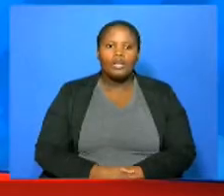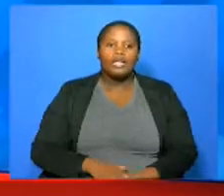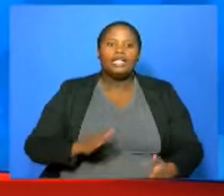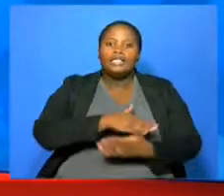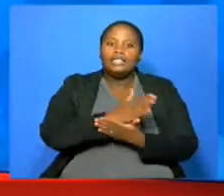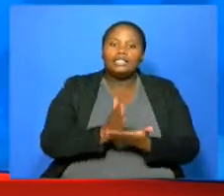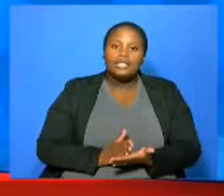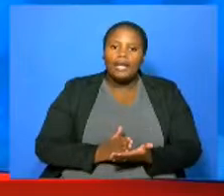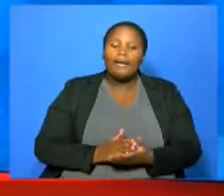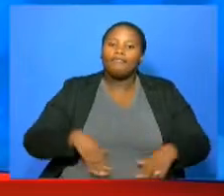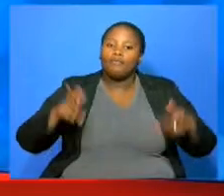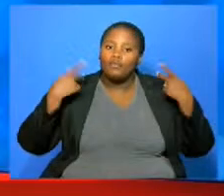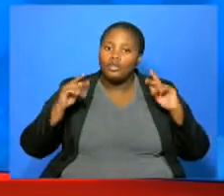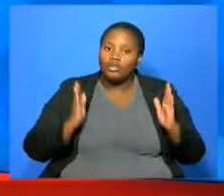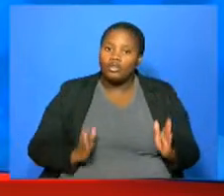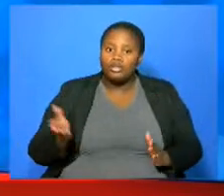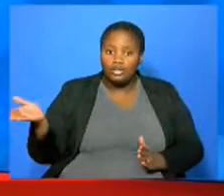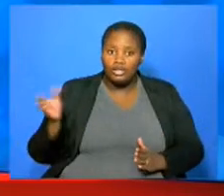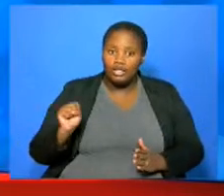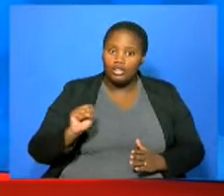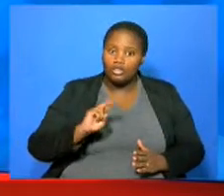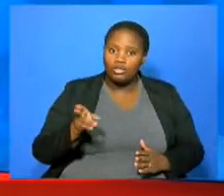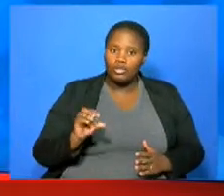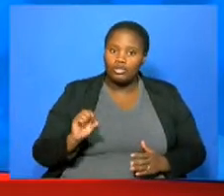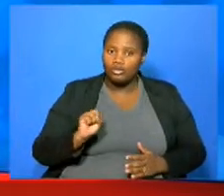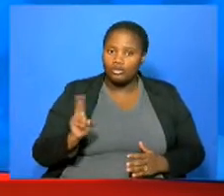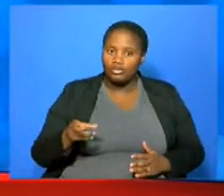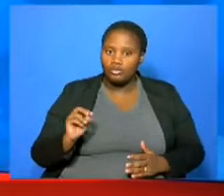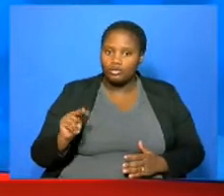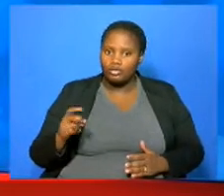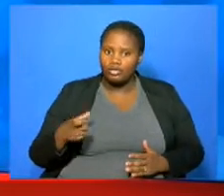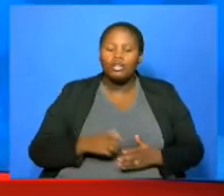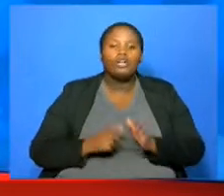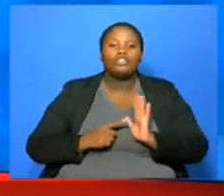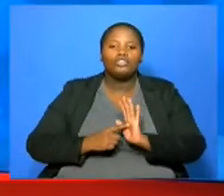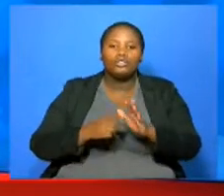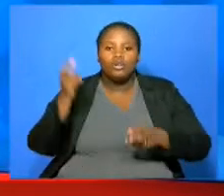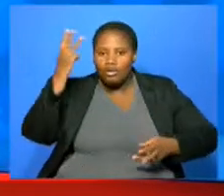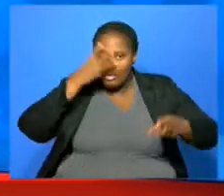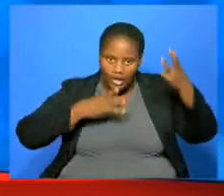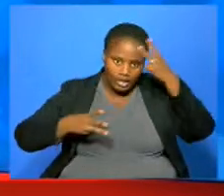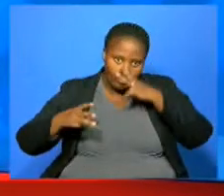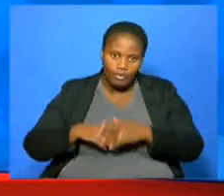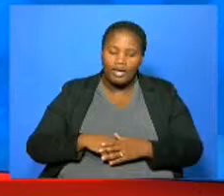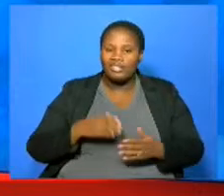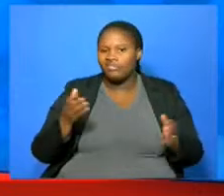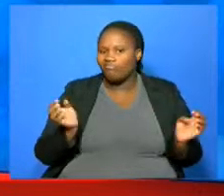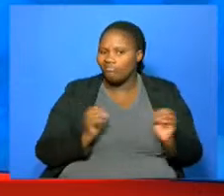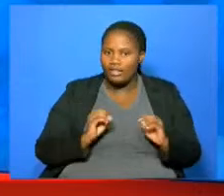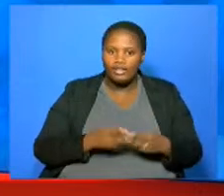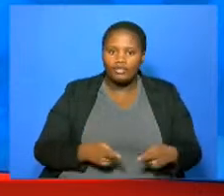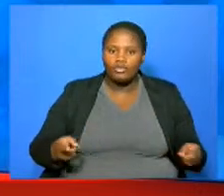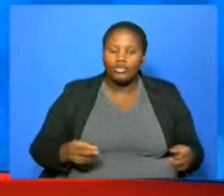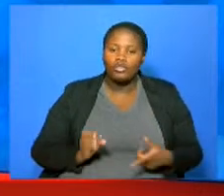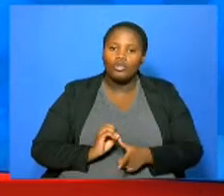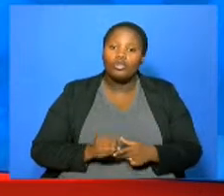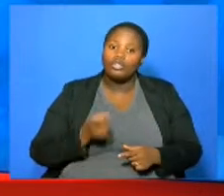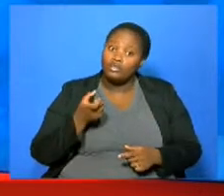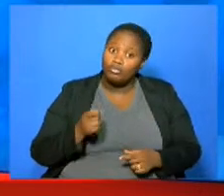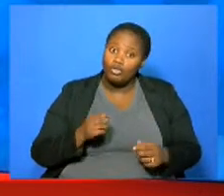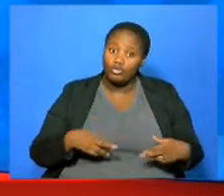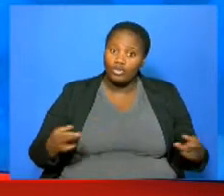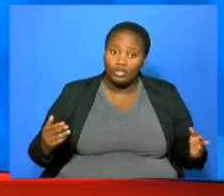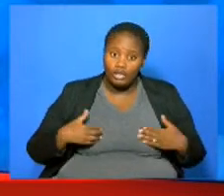Some Dikgosi in the Shoshone district have expressed concern over shortage of resources. They say